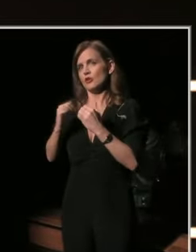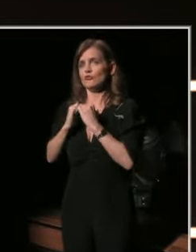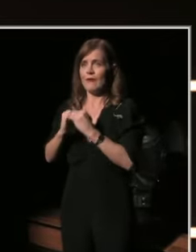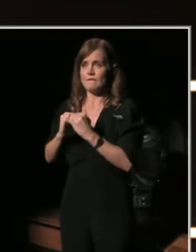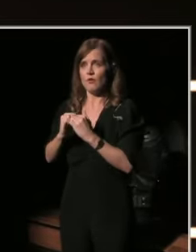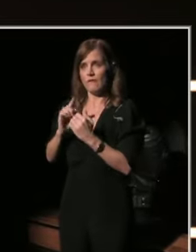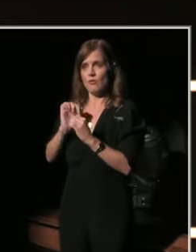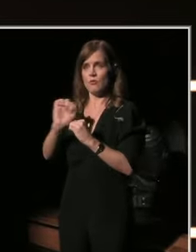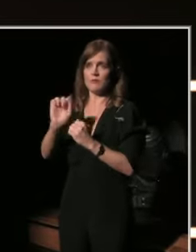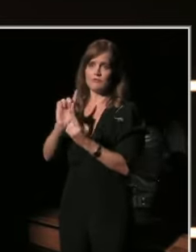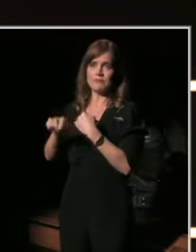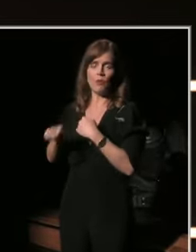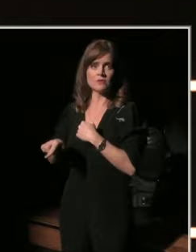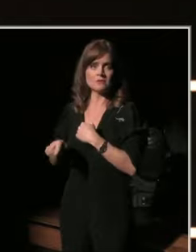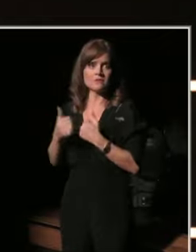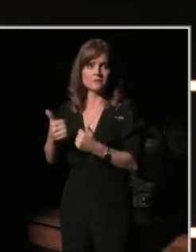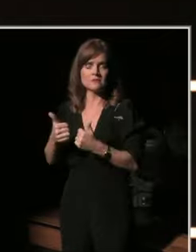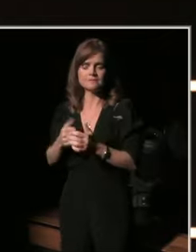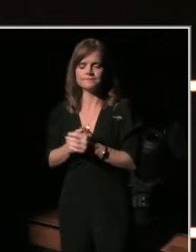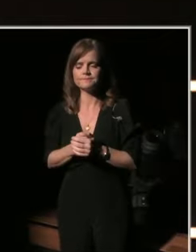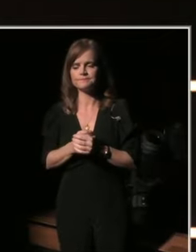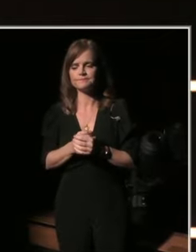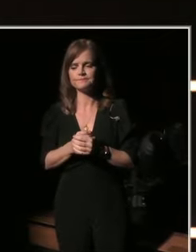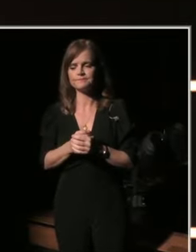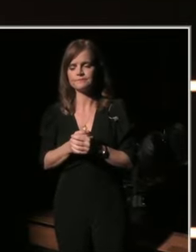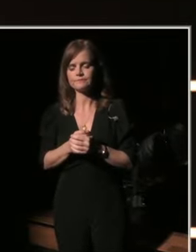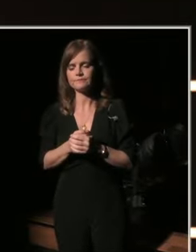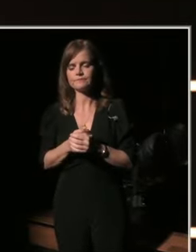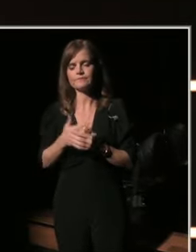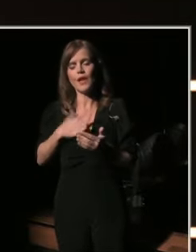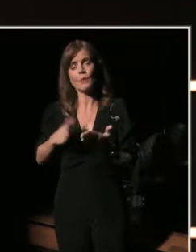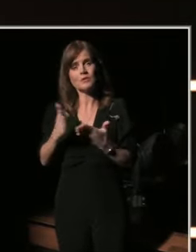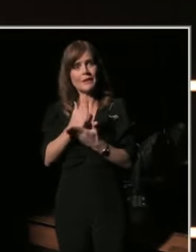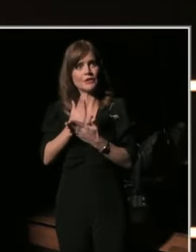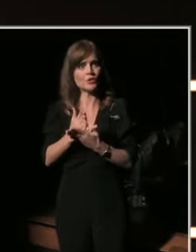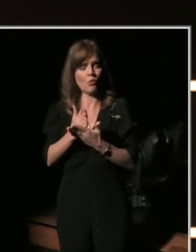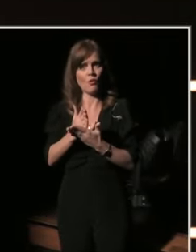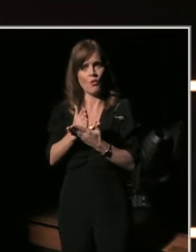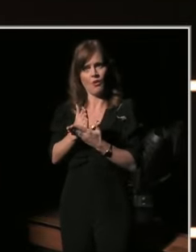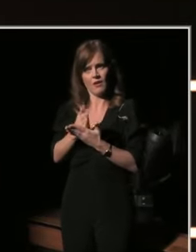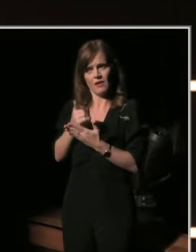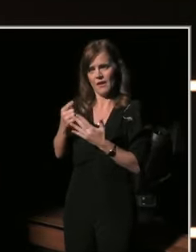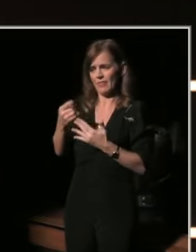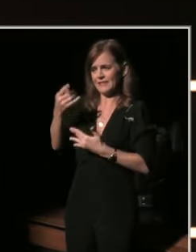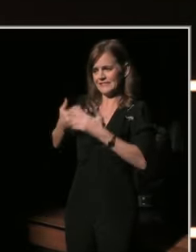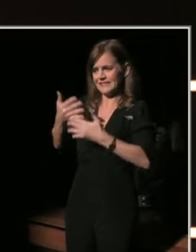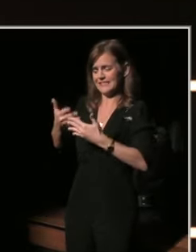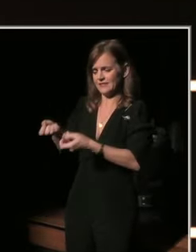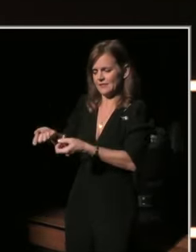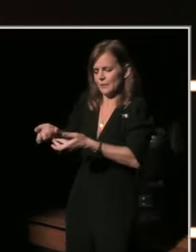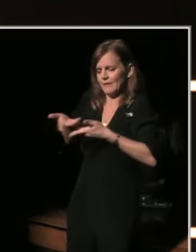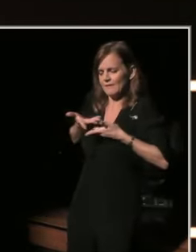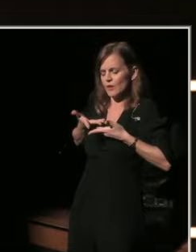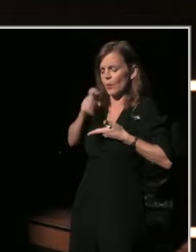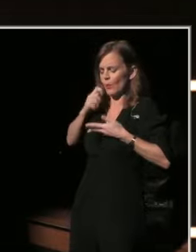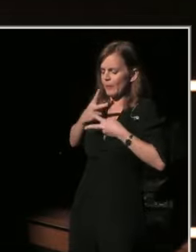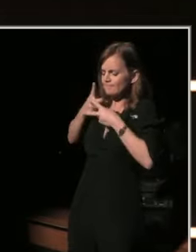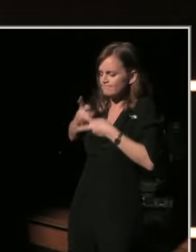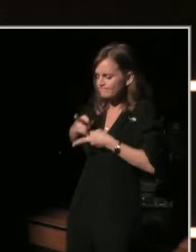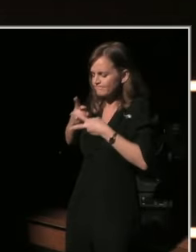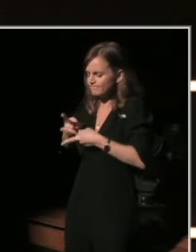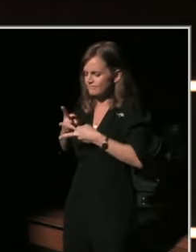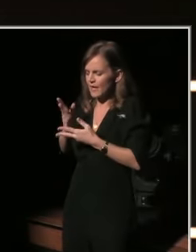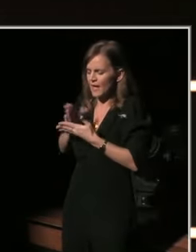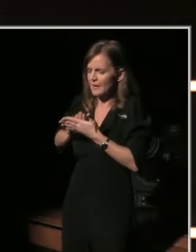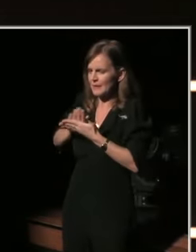response. I want to make sure that you know that we will treat those stats with care and we will use them to gain insights so